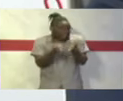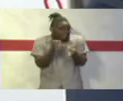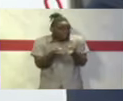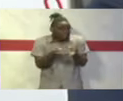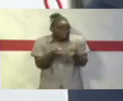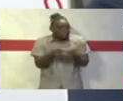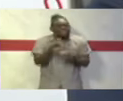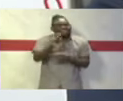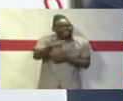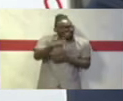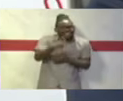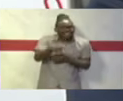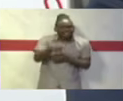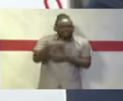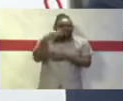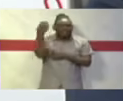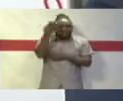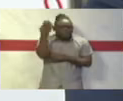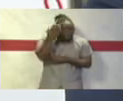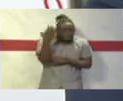instances a specialist physician.